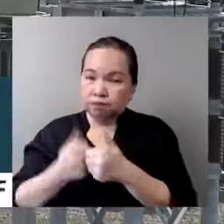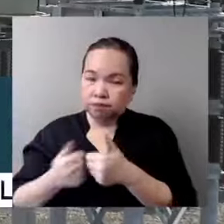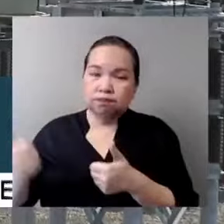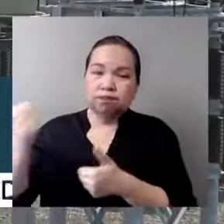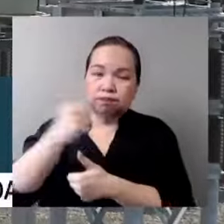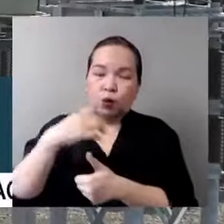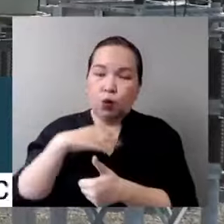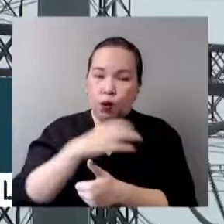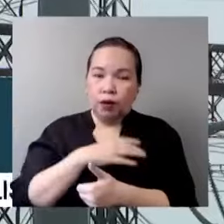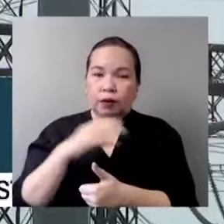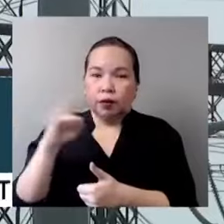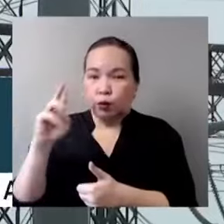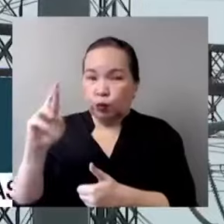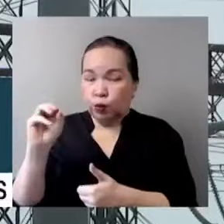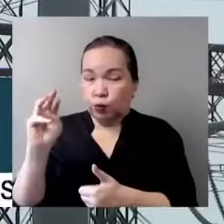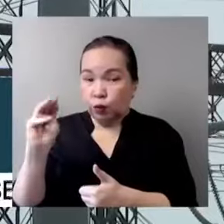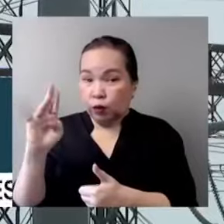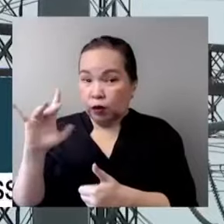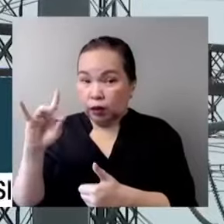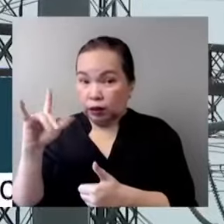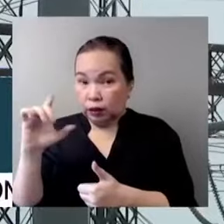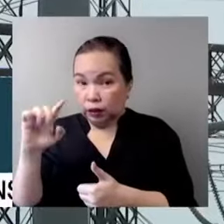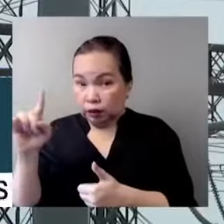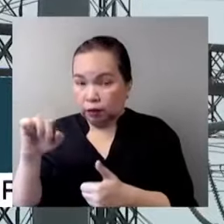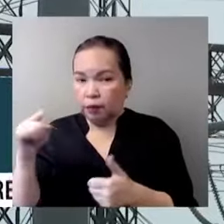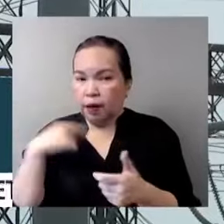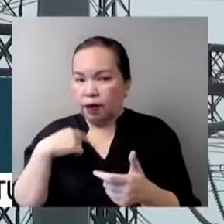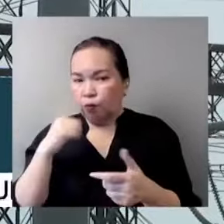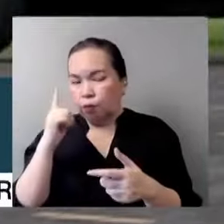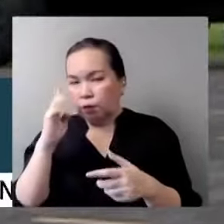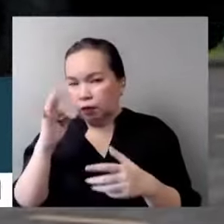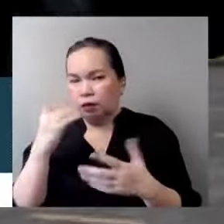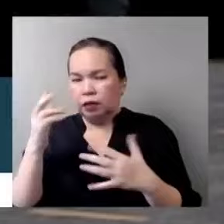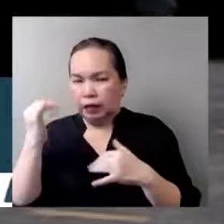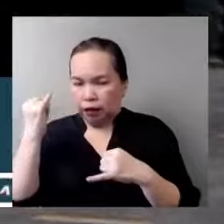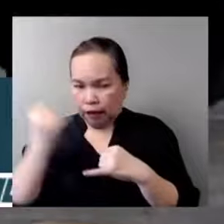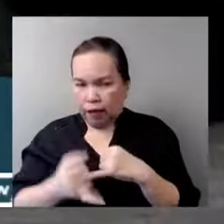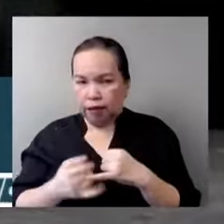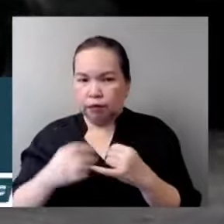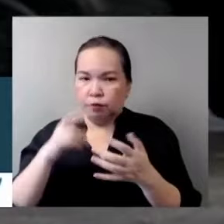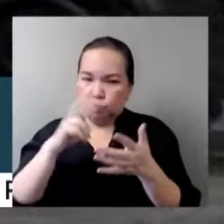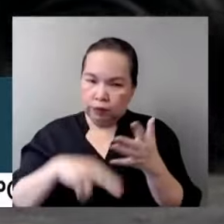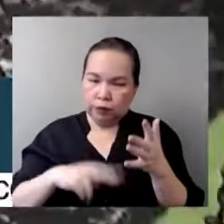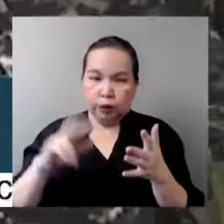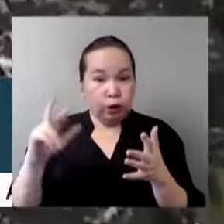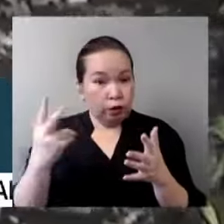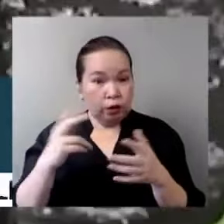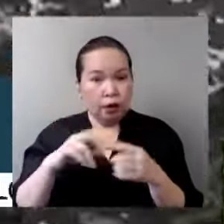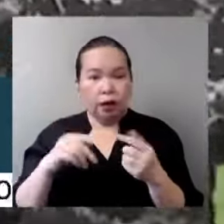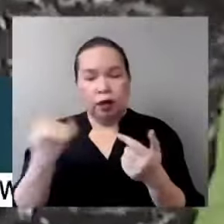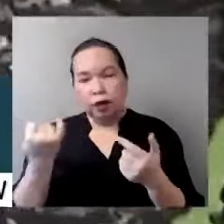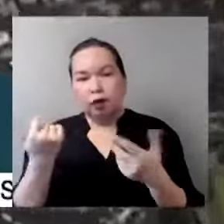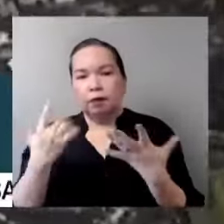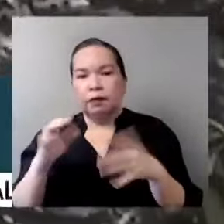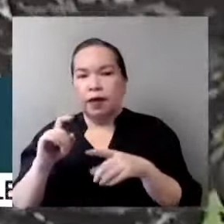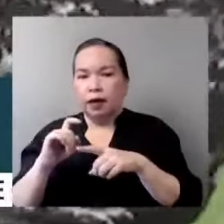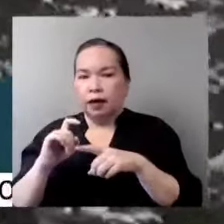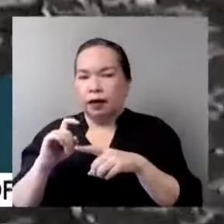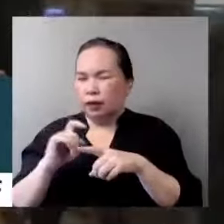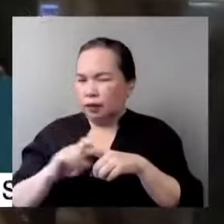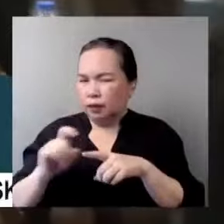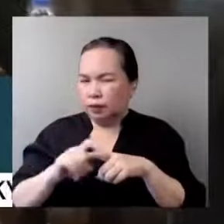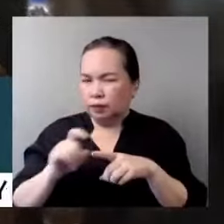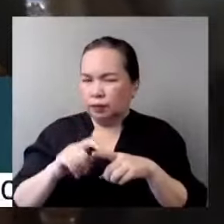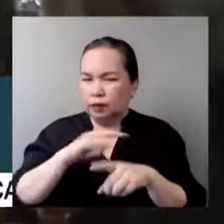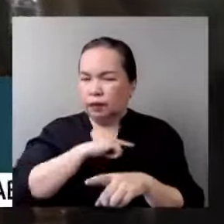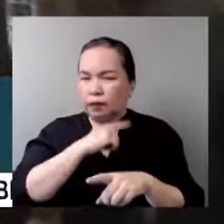and final reading. Meanwhile, the other three priority bills include the Electric Power Industry Reform Act, as well as